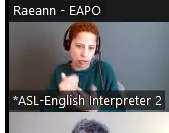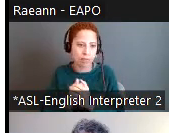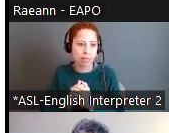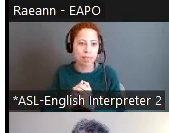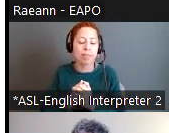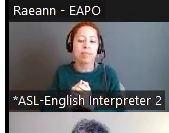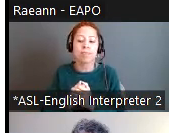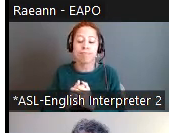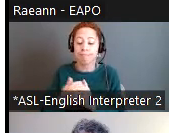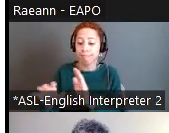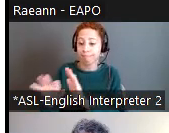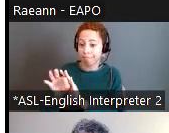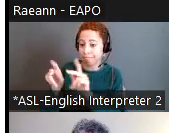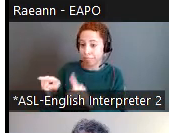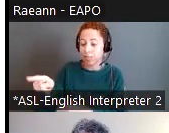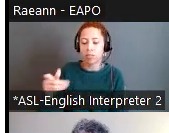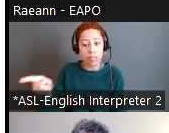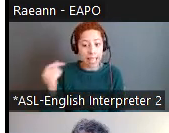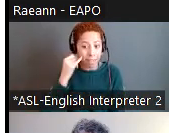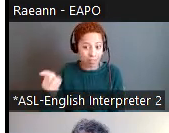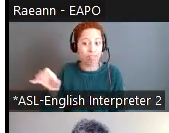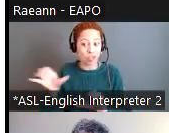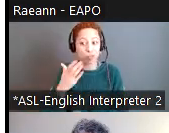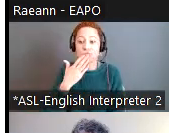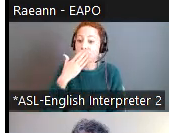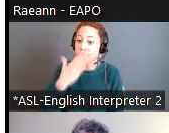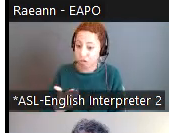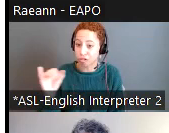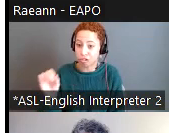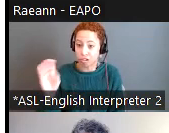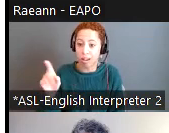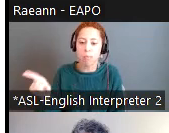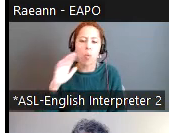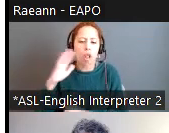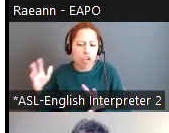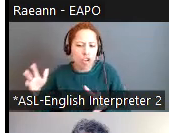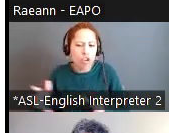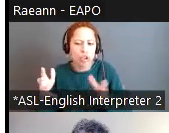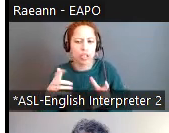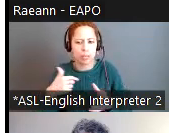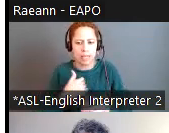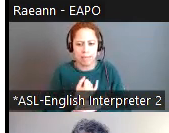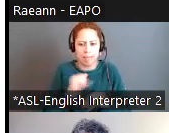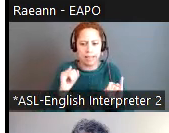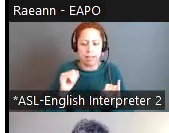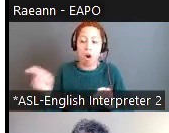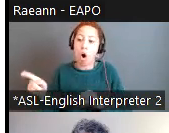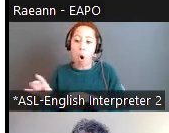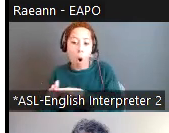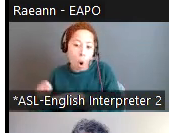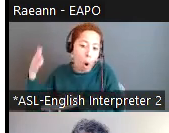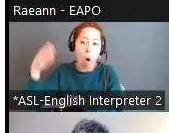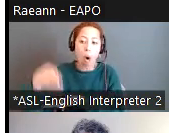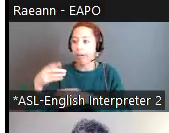so somebody who's doing their job to their fullest ability, is going to encourage your independence. So they are not going to come in and try to